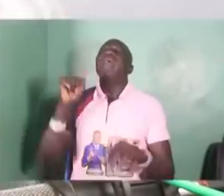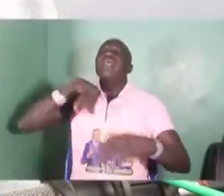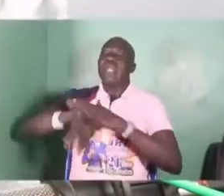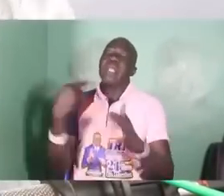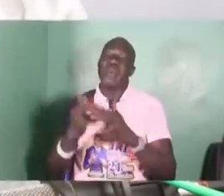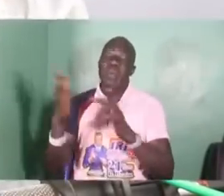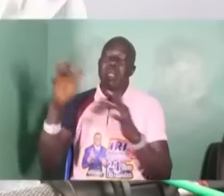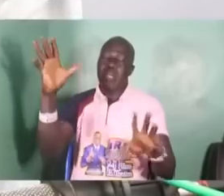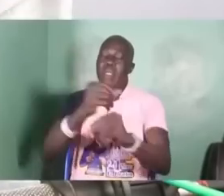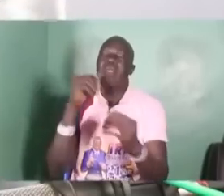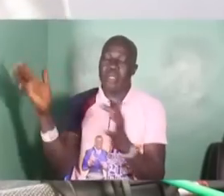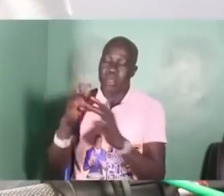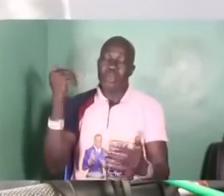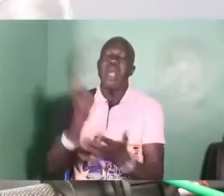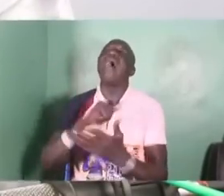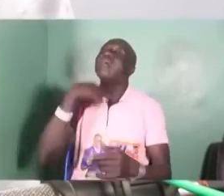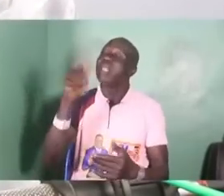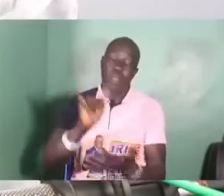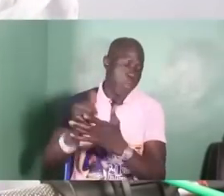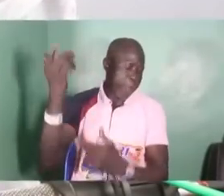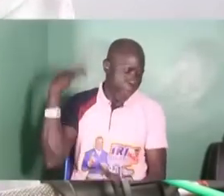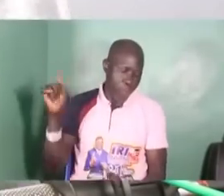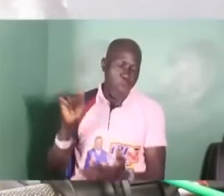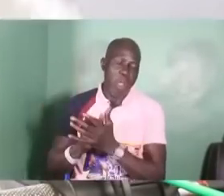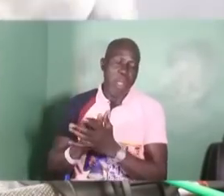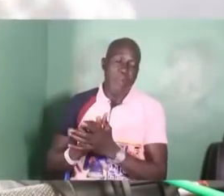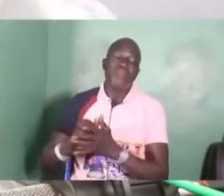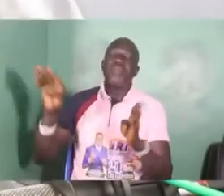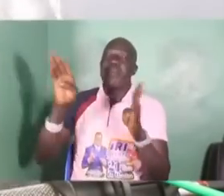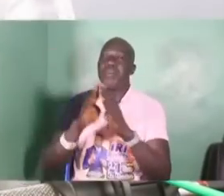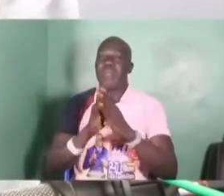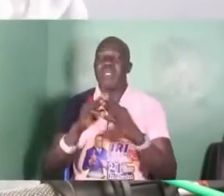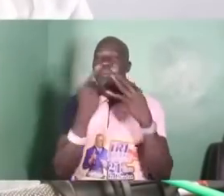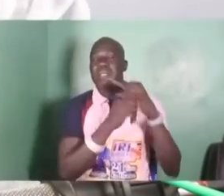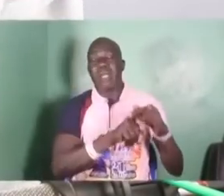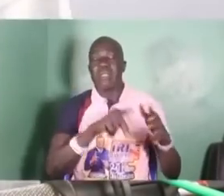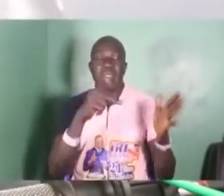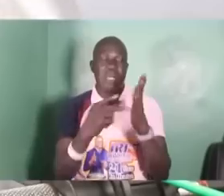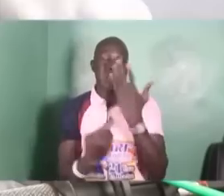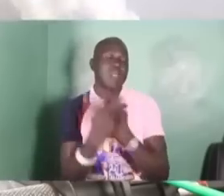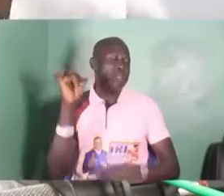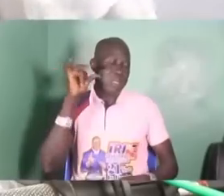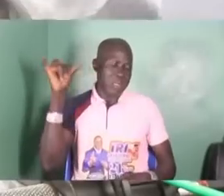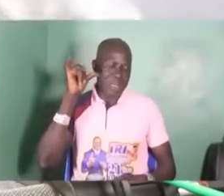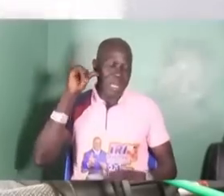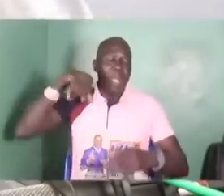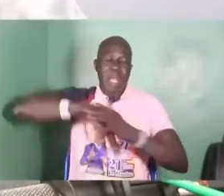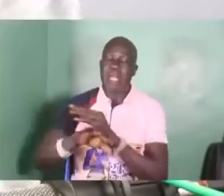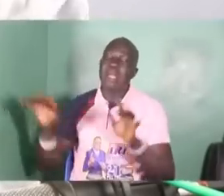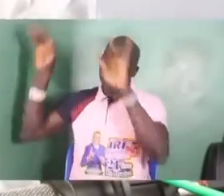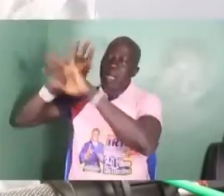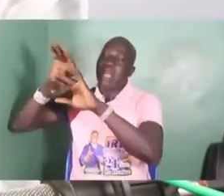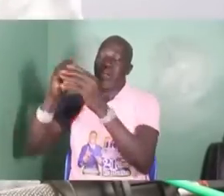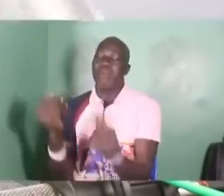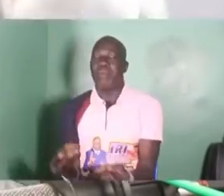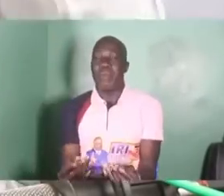read the Bible only awon kankan ti mo underline that's more fallacy but mo ko bere tin kabi when I first read the Bible mo underline mo underline